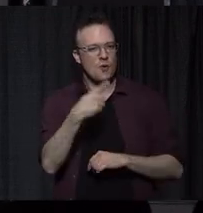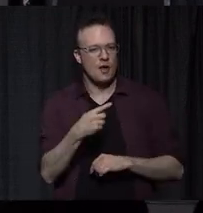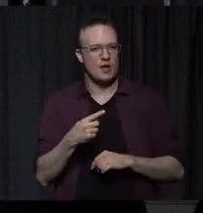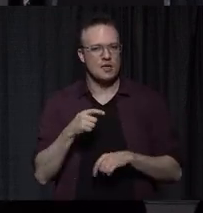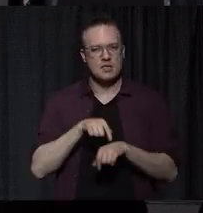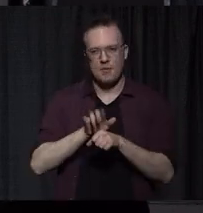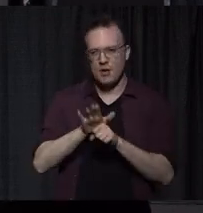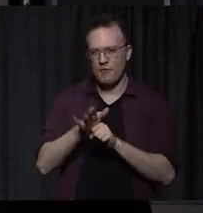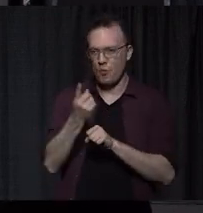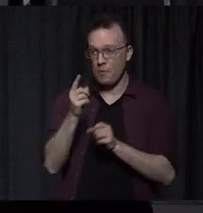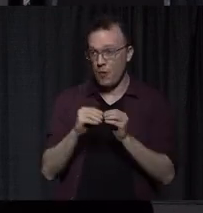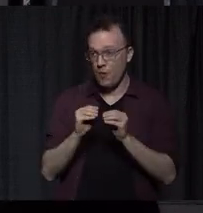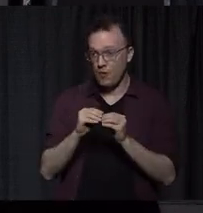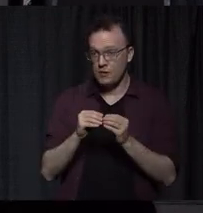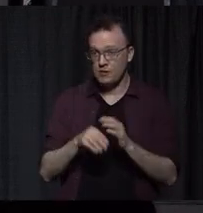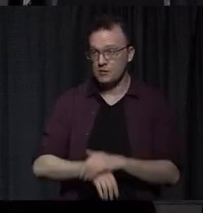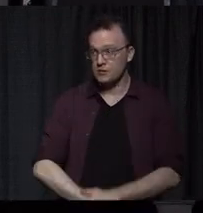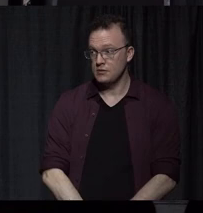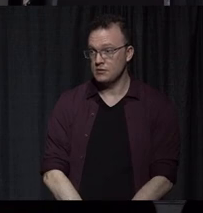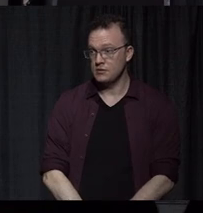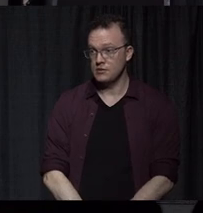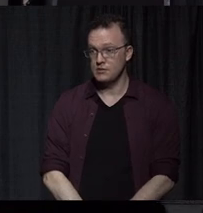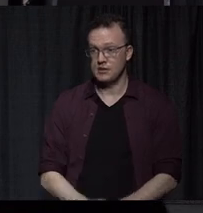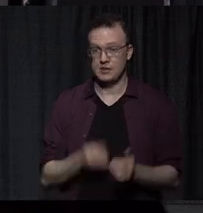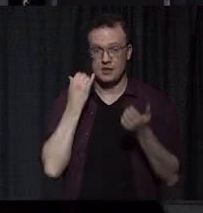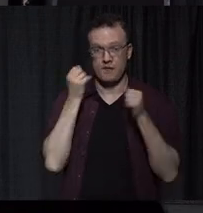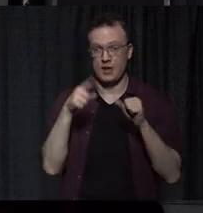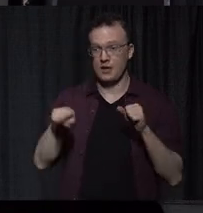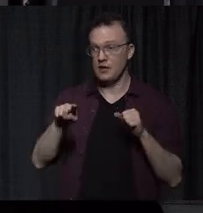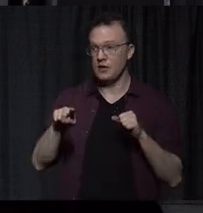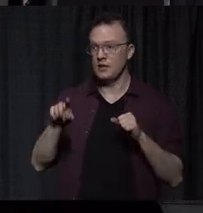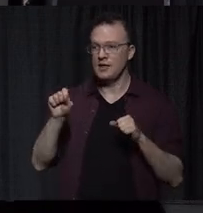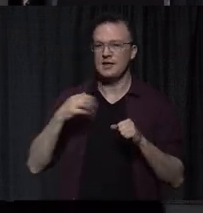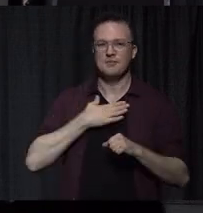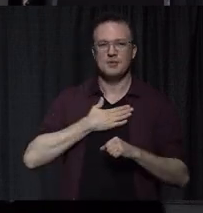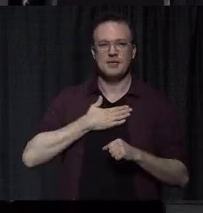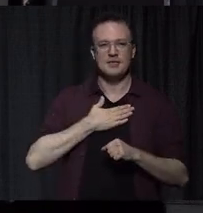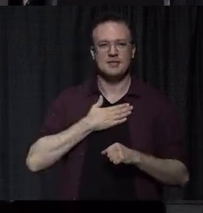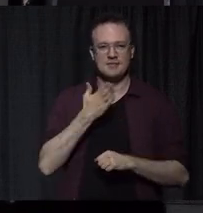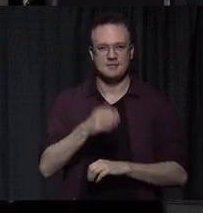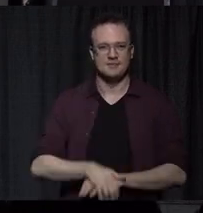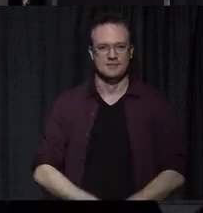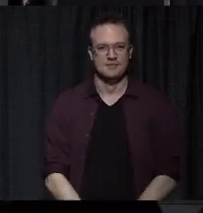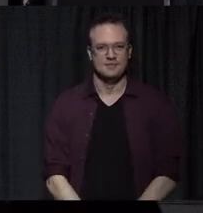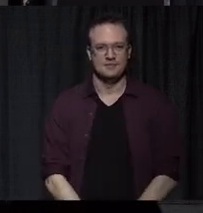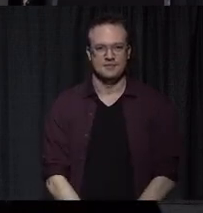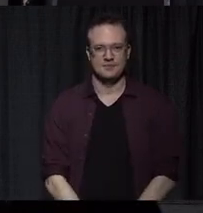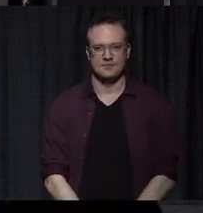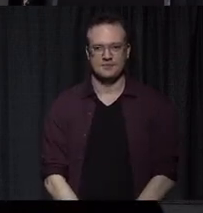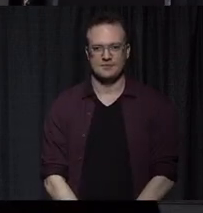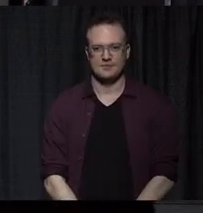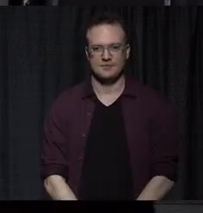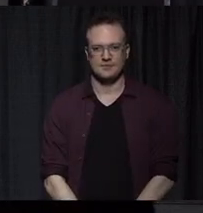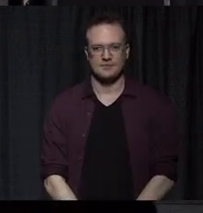time for one more, if there is. Yes, please. Come on up.